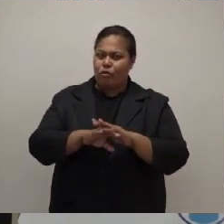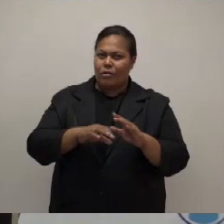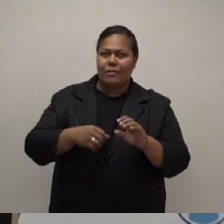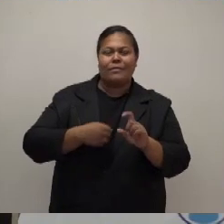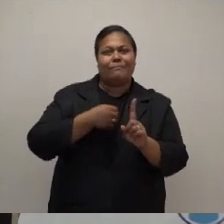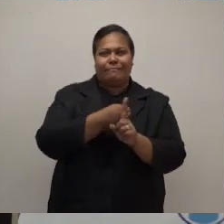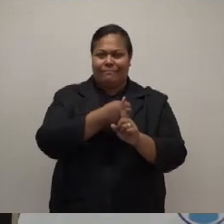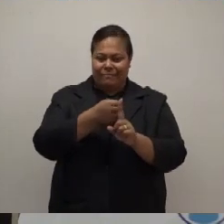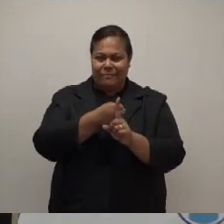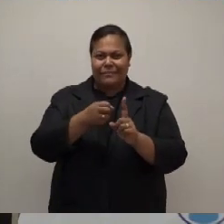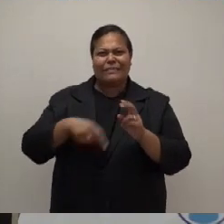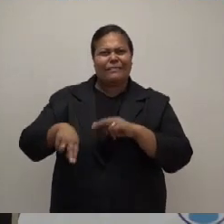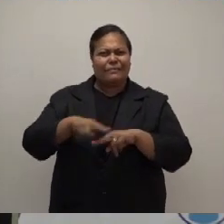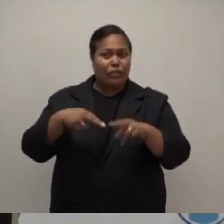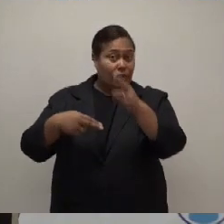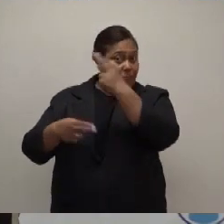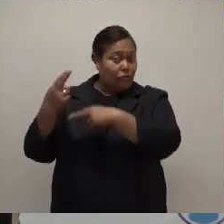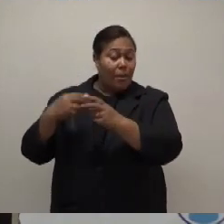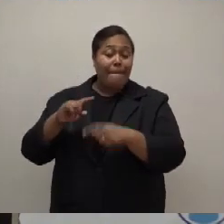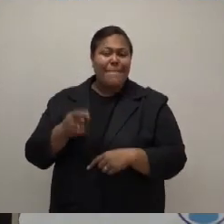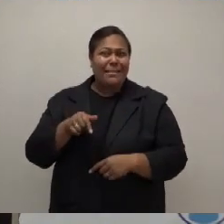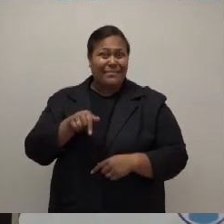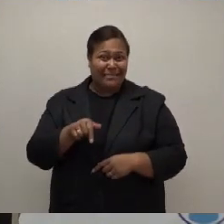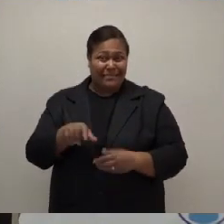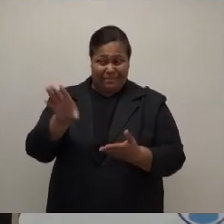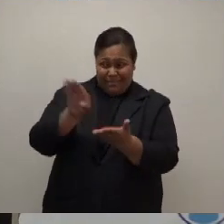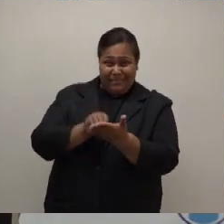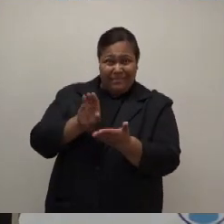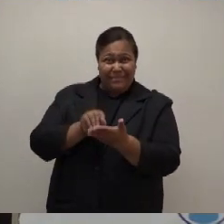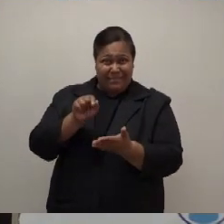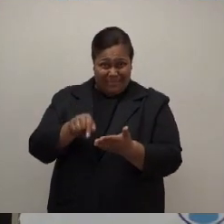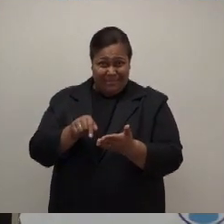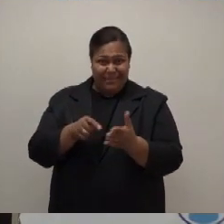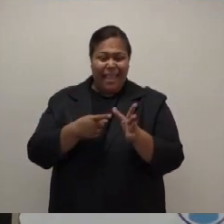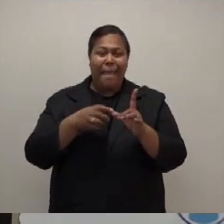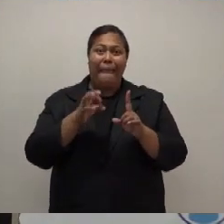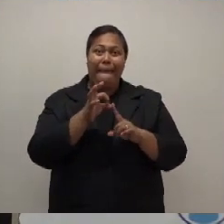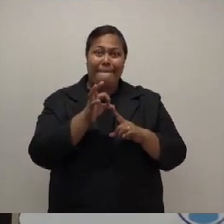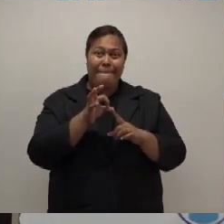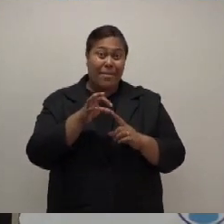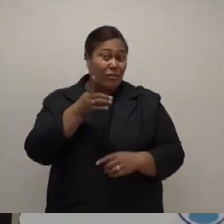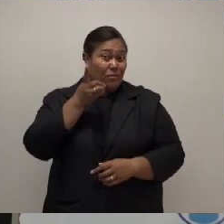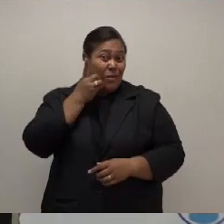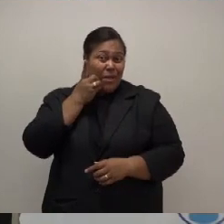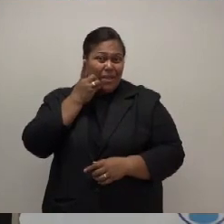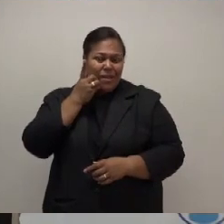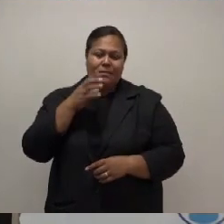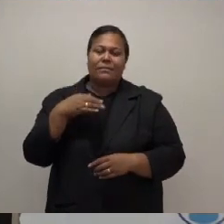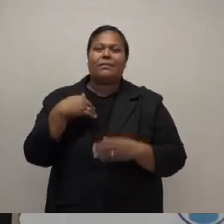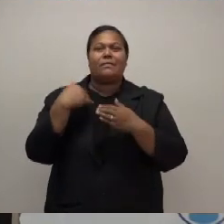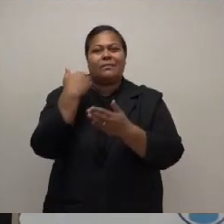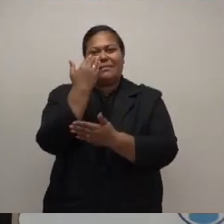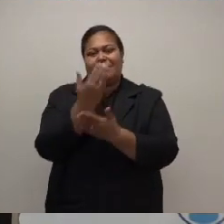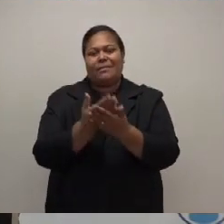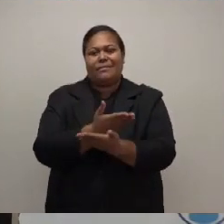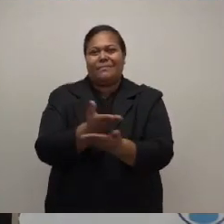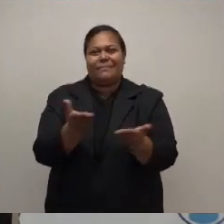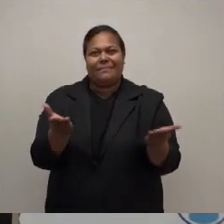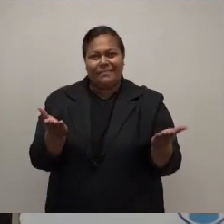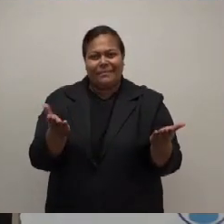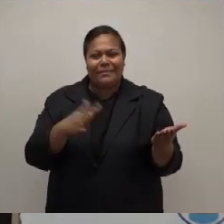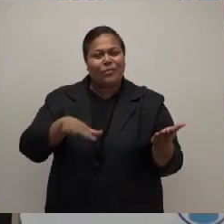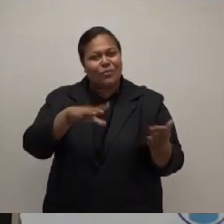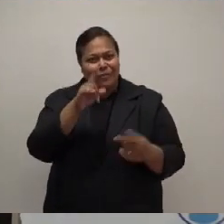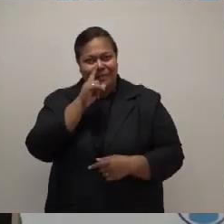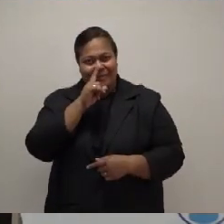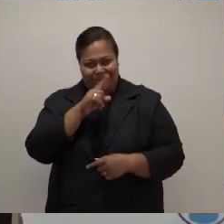history. But the success of this app ultimately rests in the hearts and hands of every Fijian.